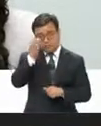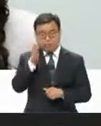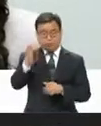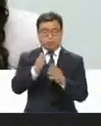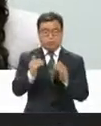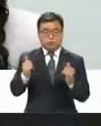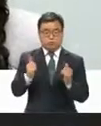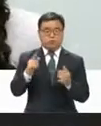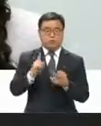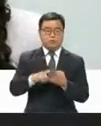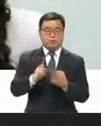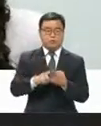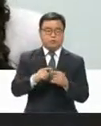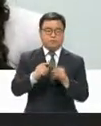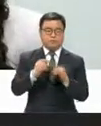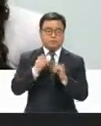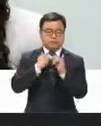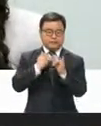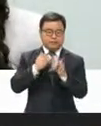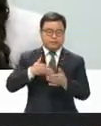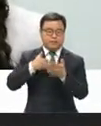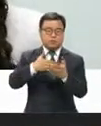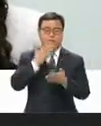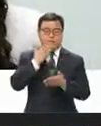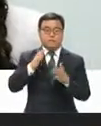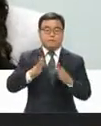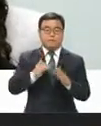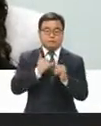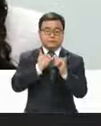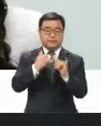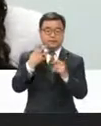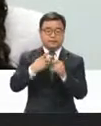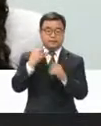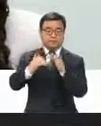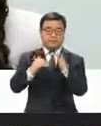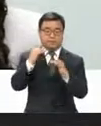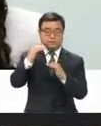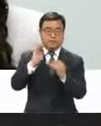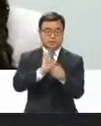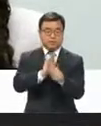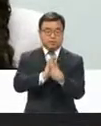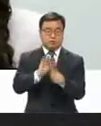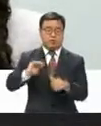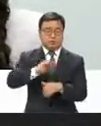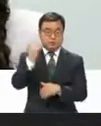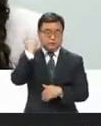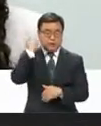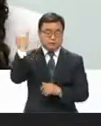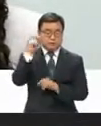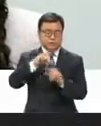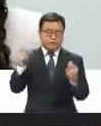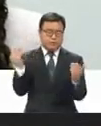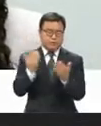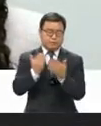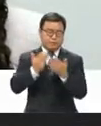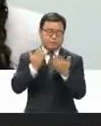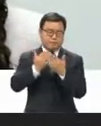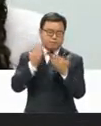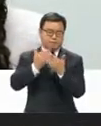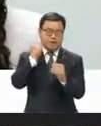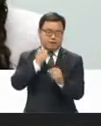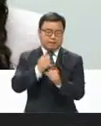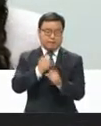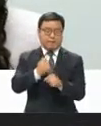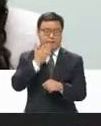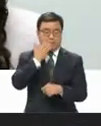for Norman Ash Awards. There are three stages for the awards, and it enables us with capital funds to be able